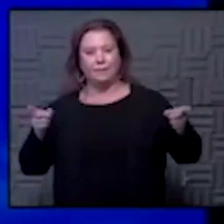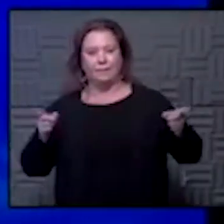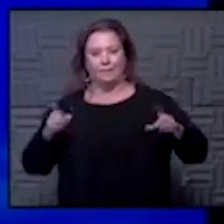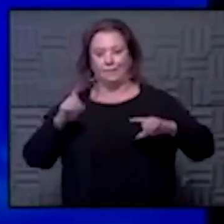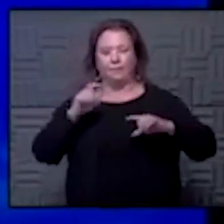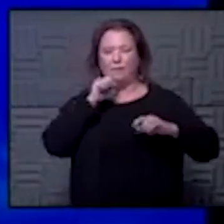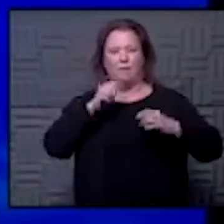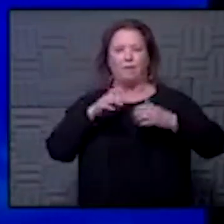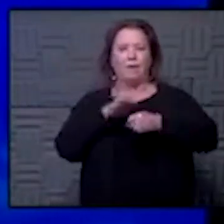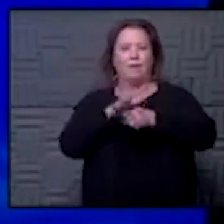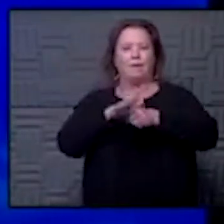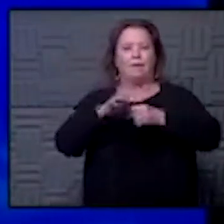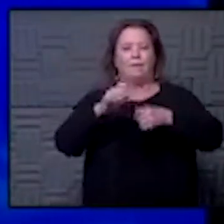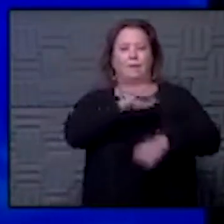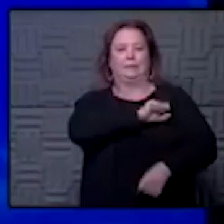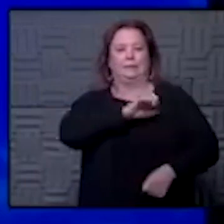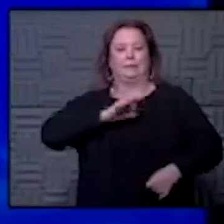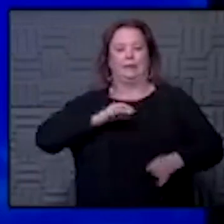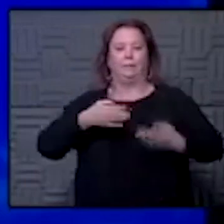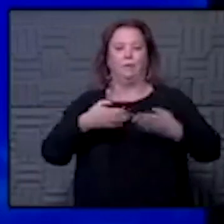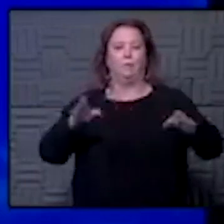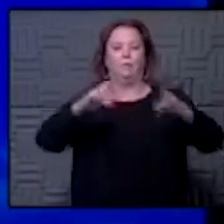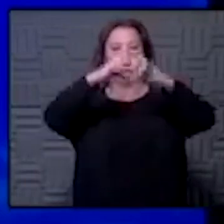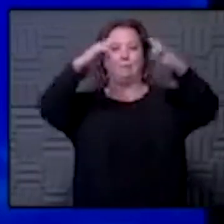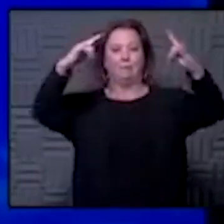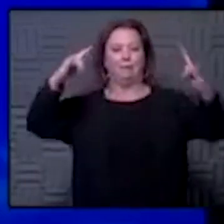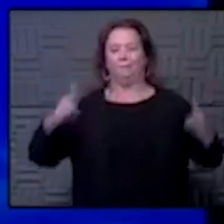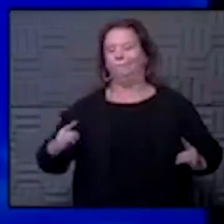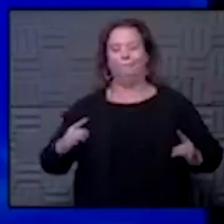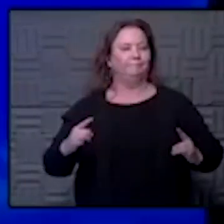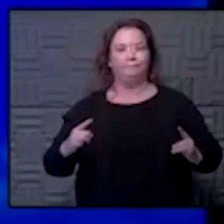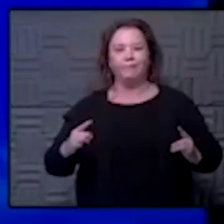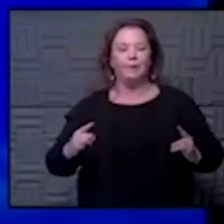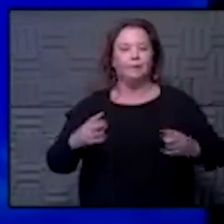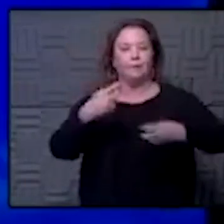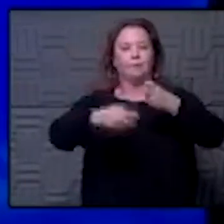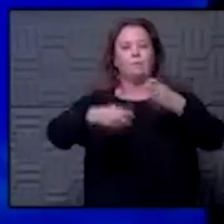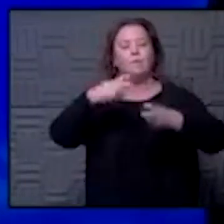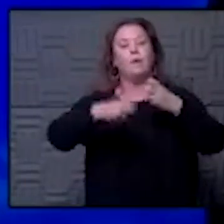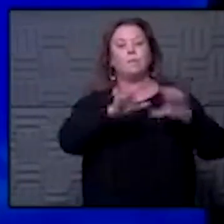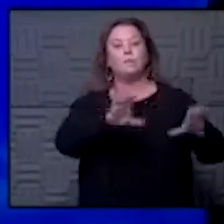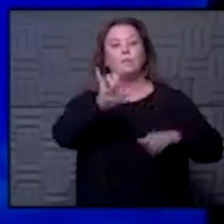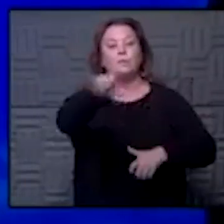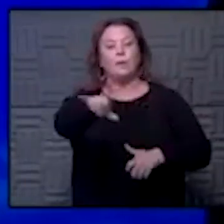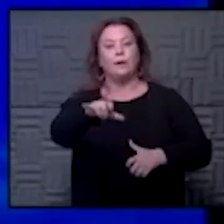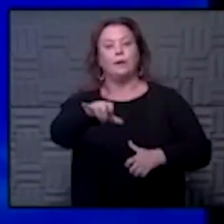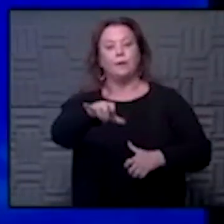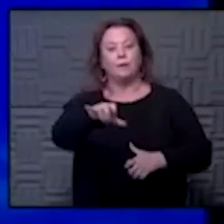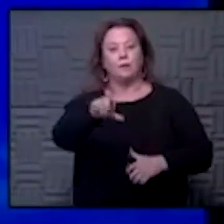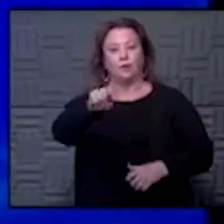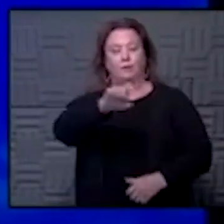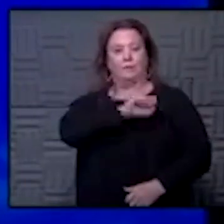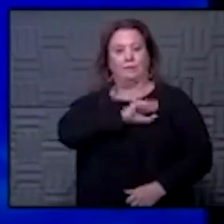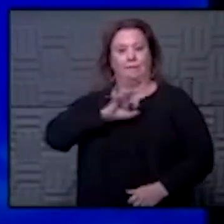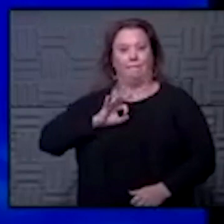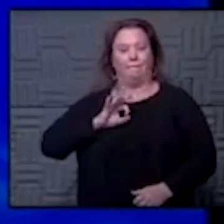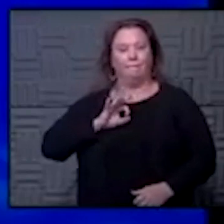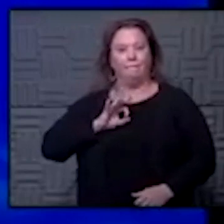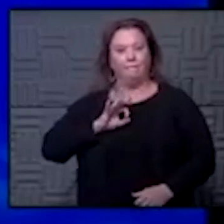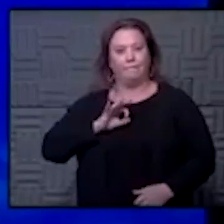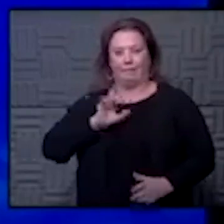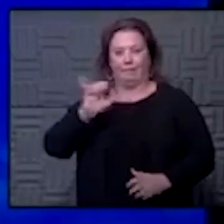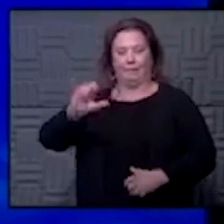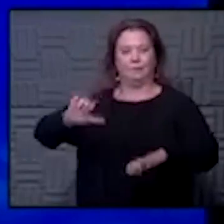tent. In fact, I think that's one of the big questions. People say, well, are you going to open up tents? The problem is that to do that, you've got to have staff to do that. And I think that's